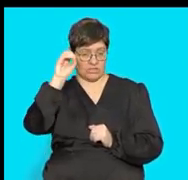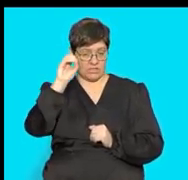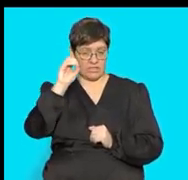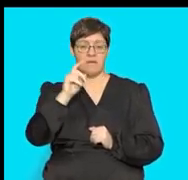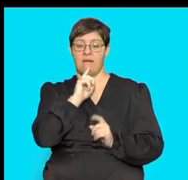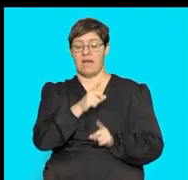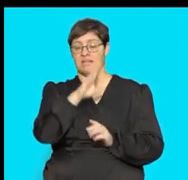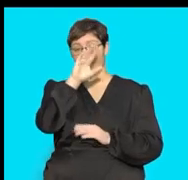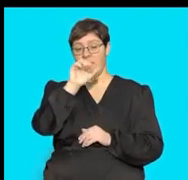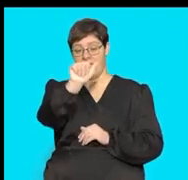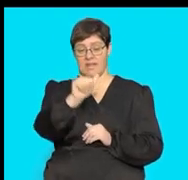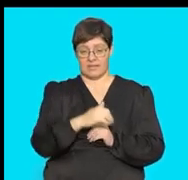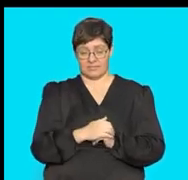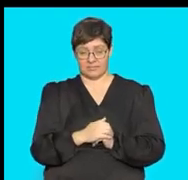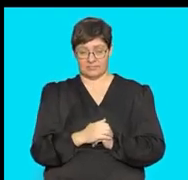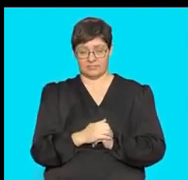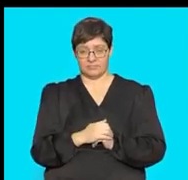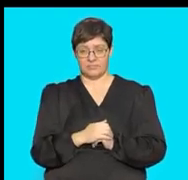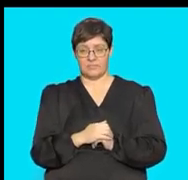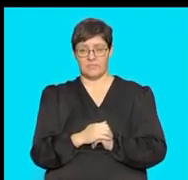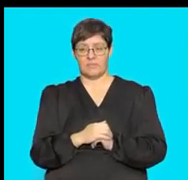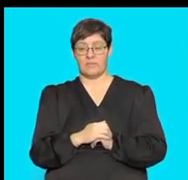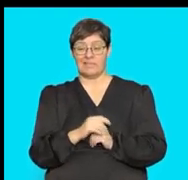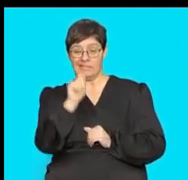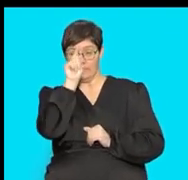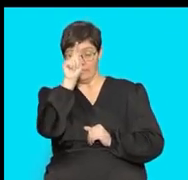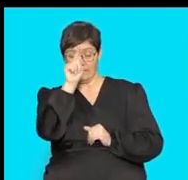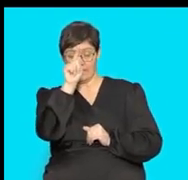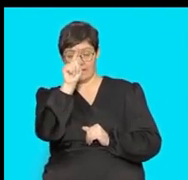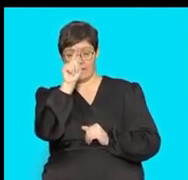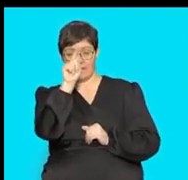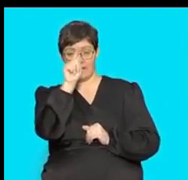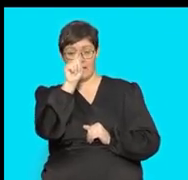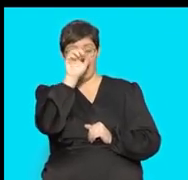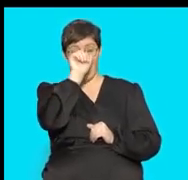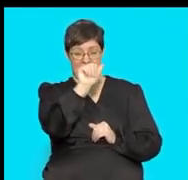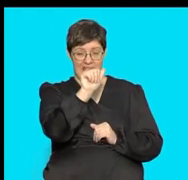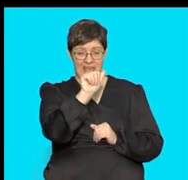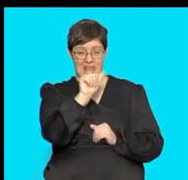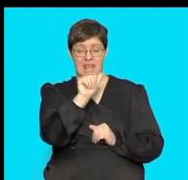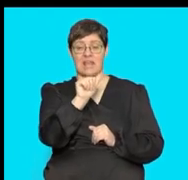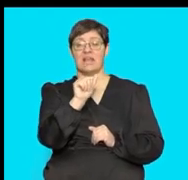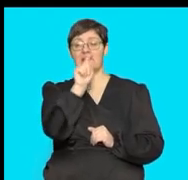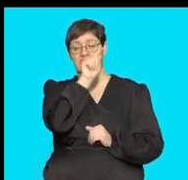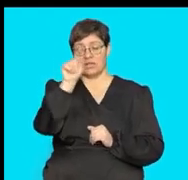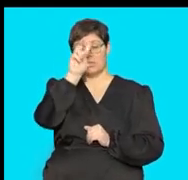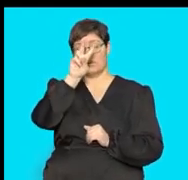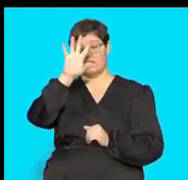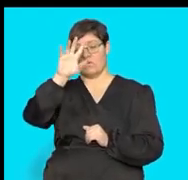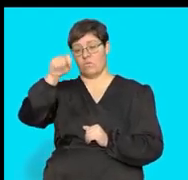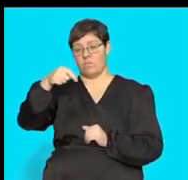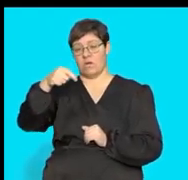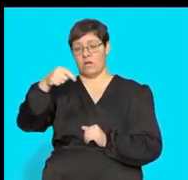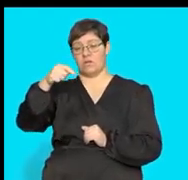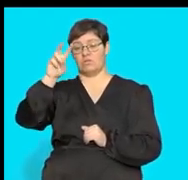24,25 as our rounded answer. Okay, which means this angle is